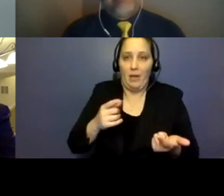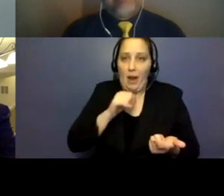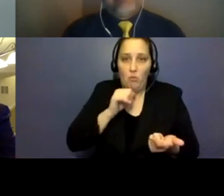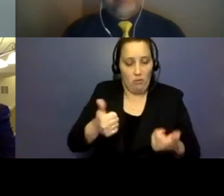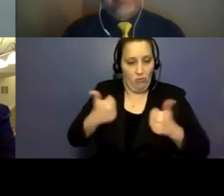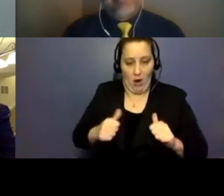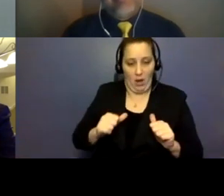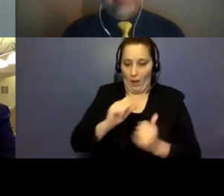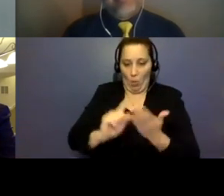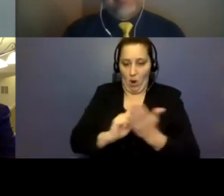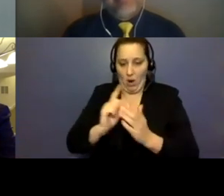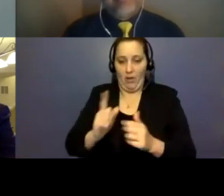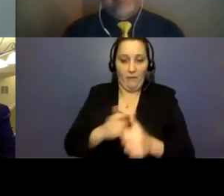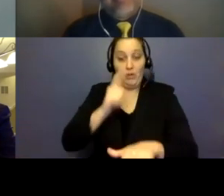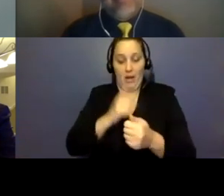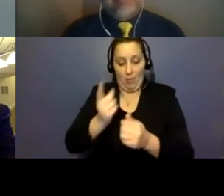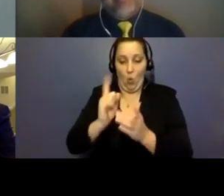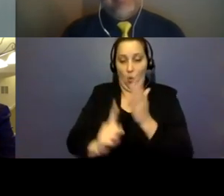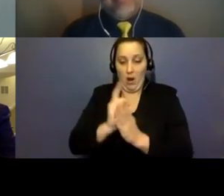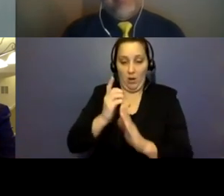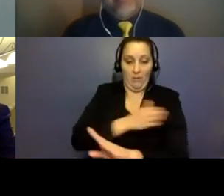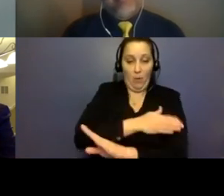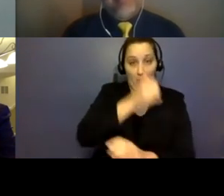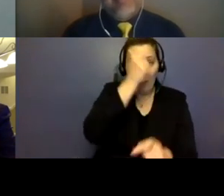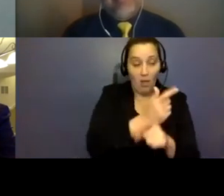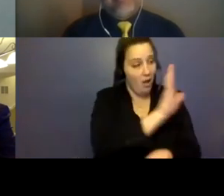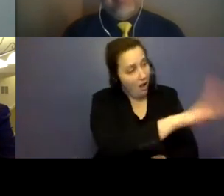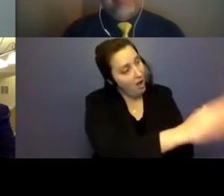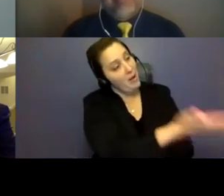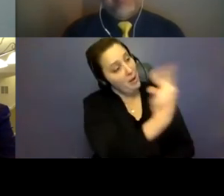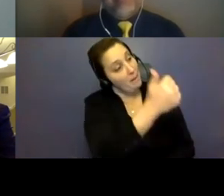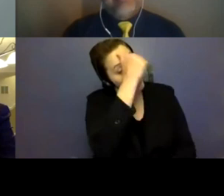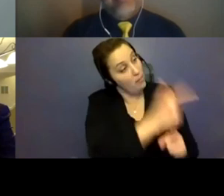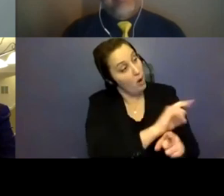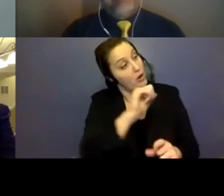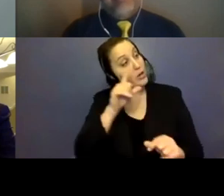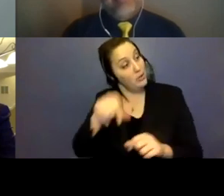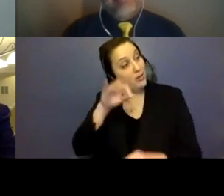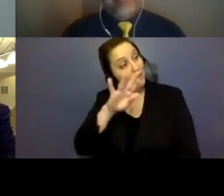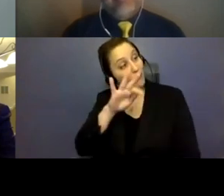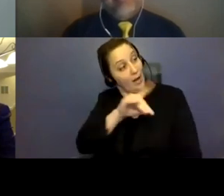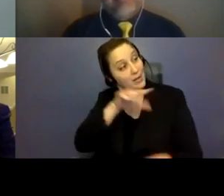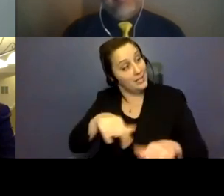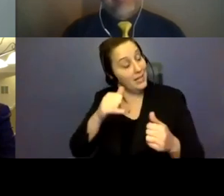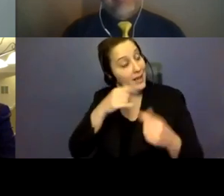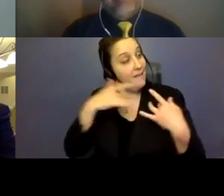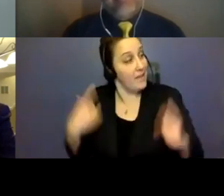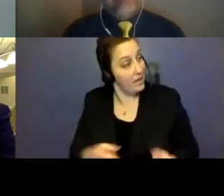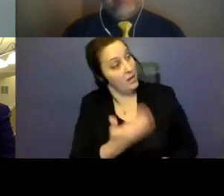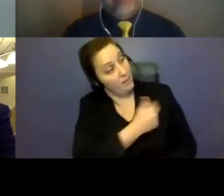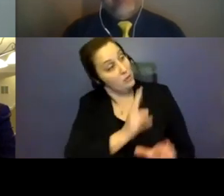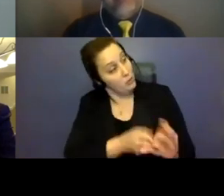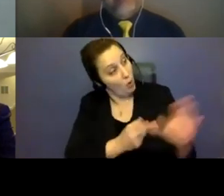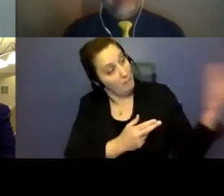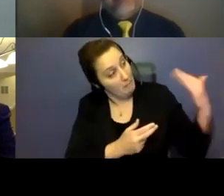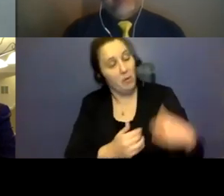maybe an hour prior to the event and said, "Hey, my brother Fred is doing this event. You want to go? Me and your sister are going." I